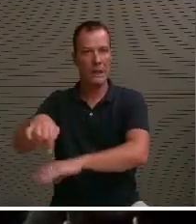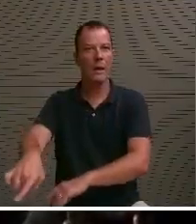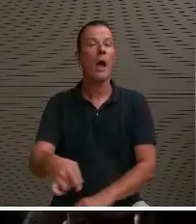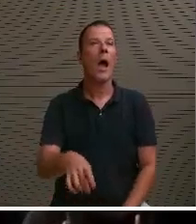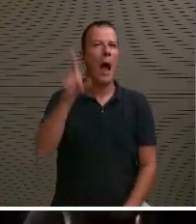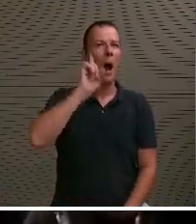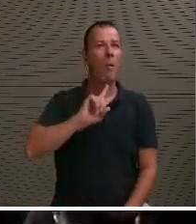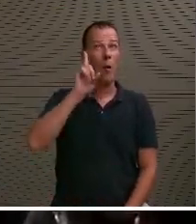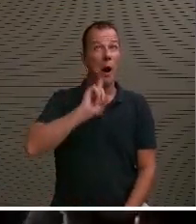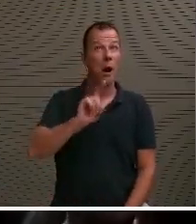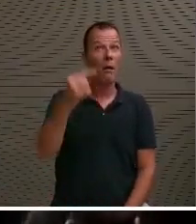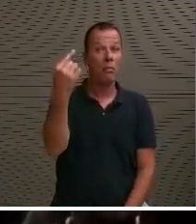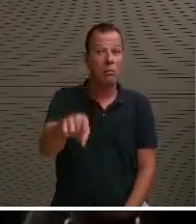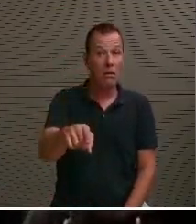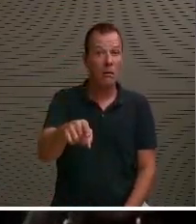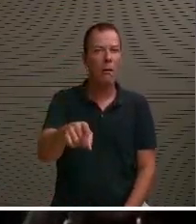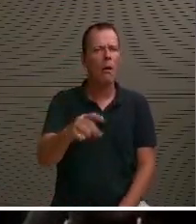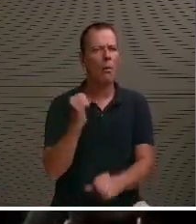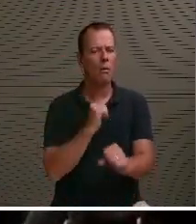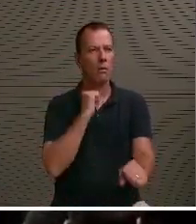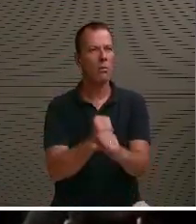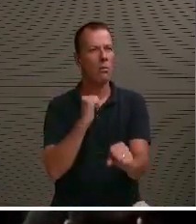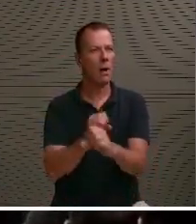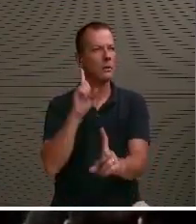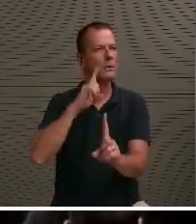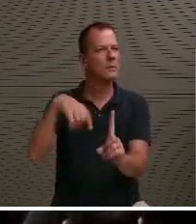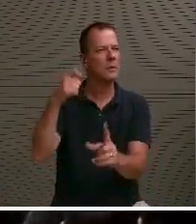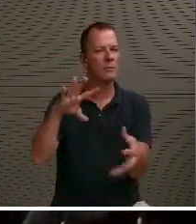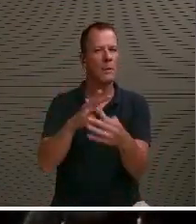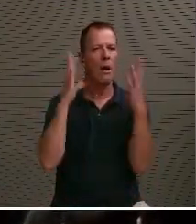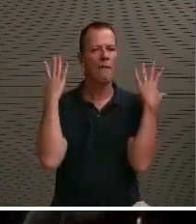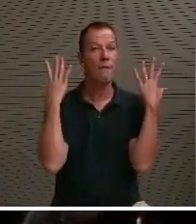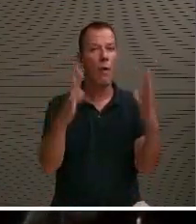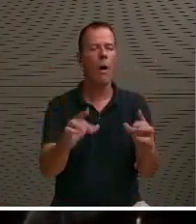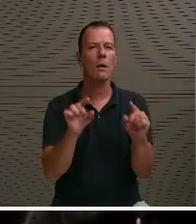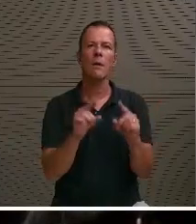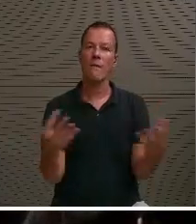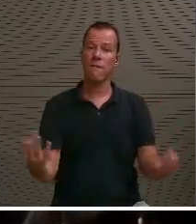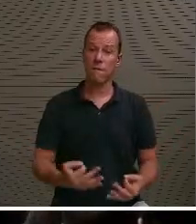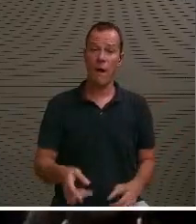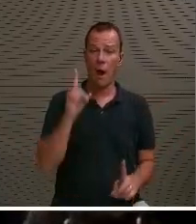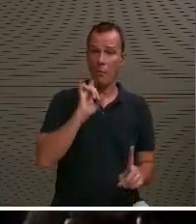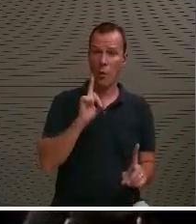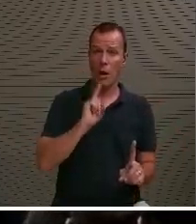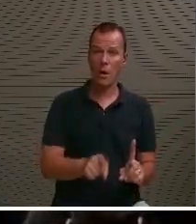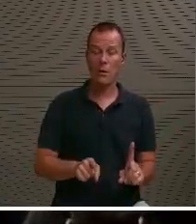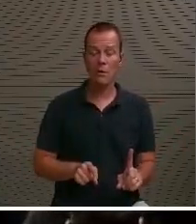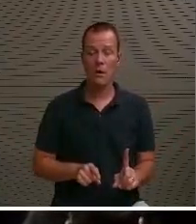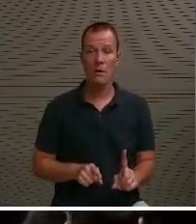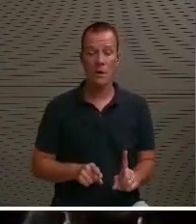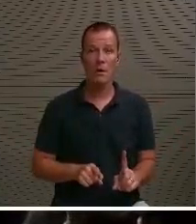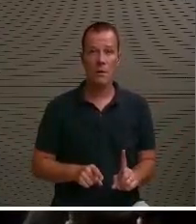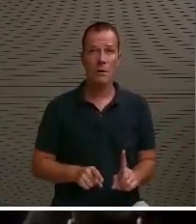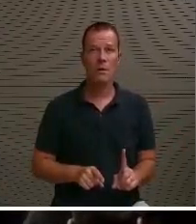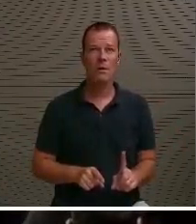really important role in forests. They are the ones who carry out the wood to